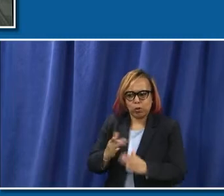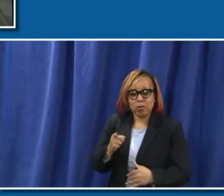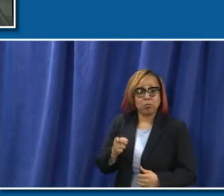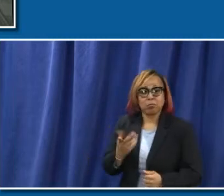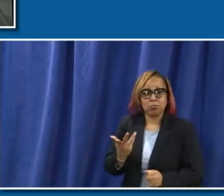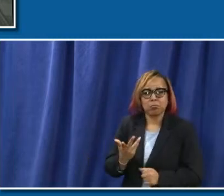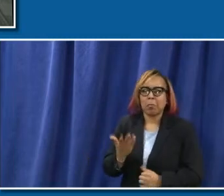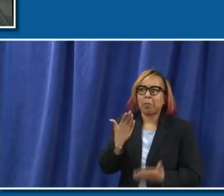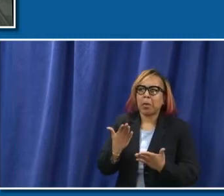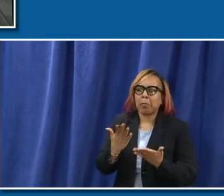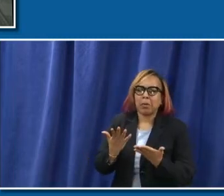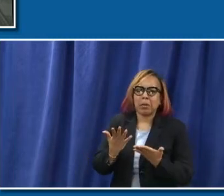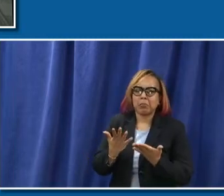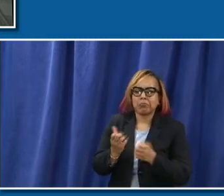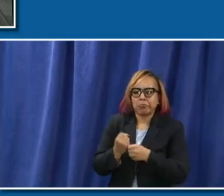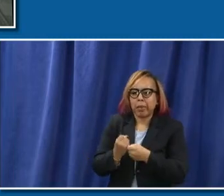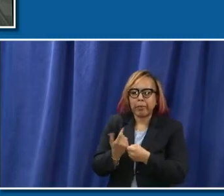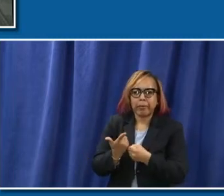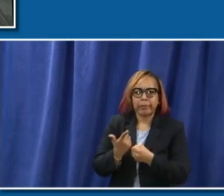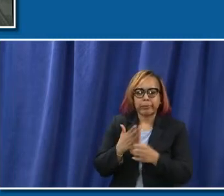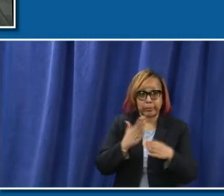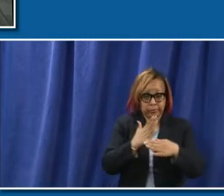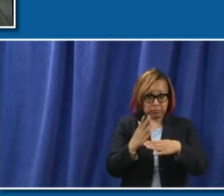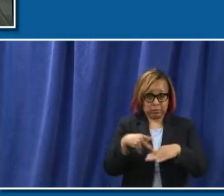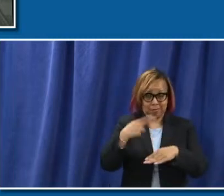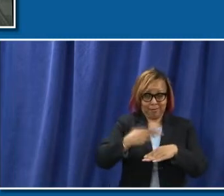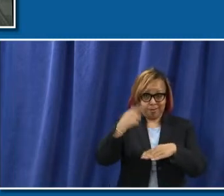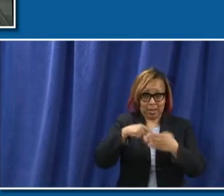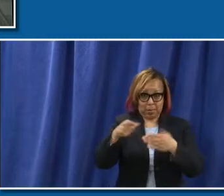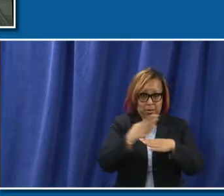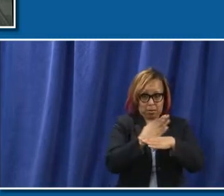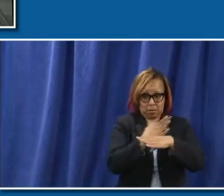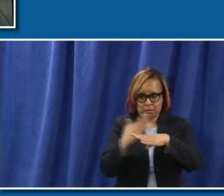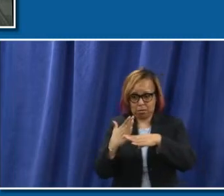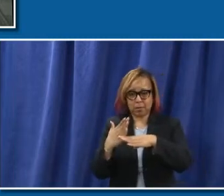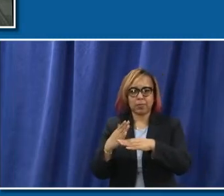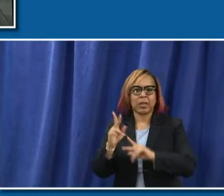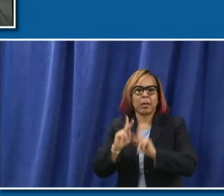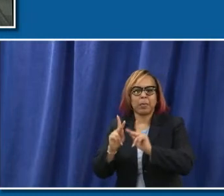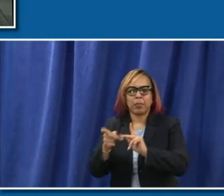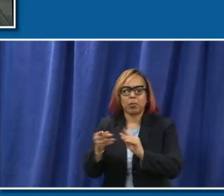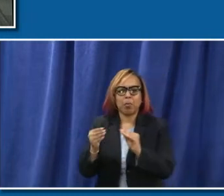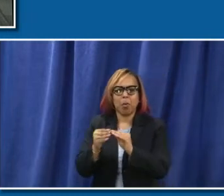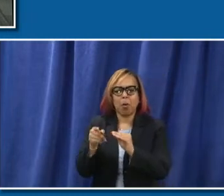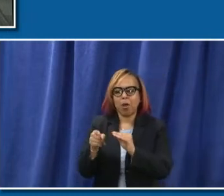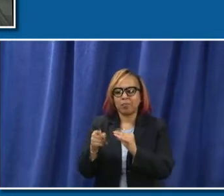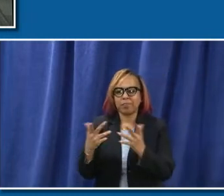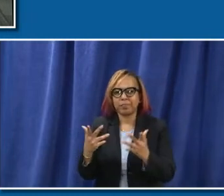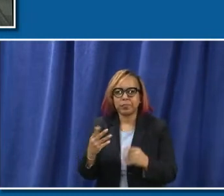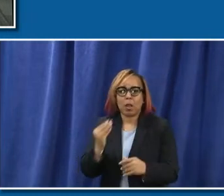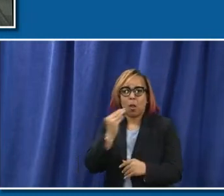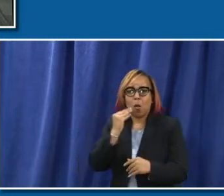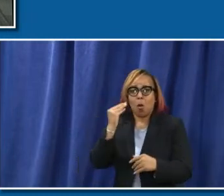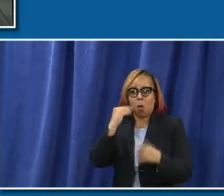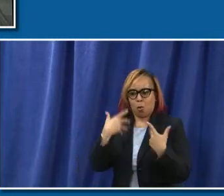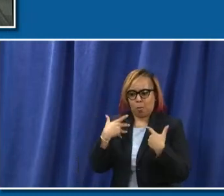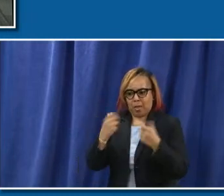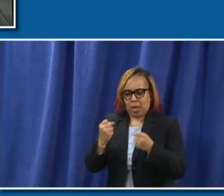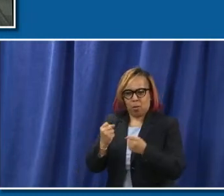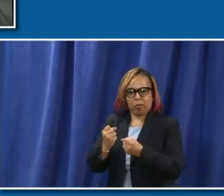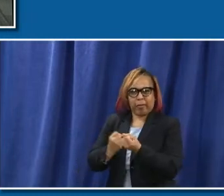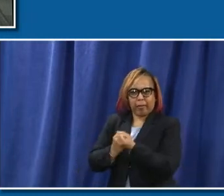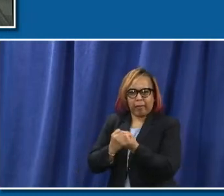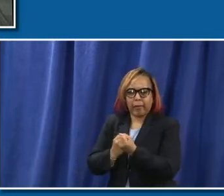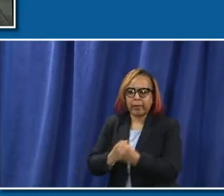be making some of the lowest pay, if you're looking at people who are in more home health aide or